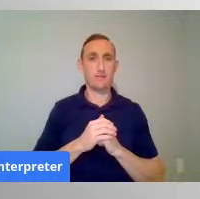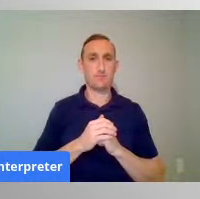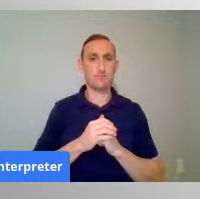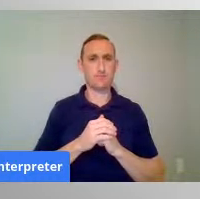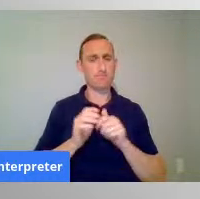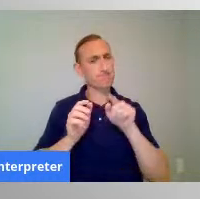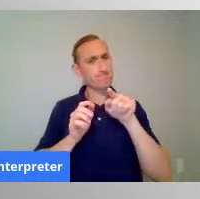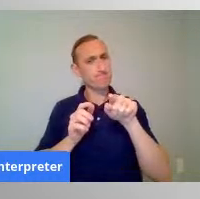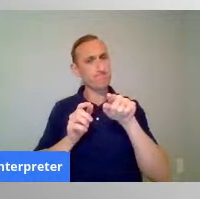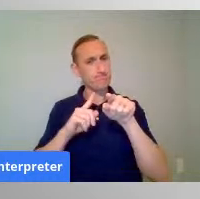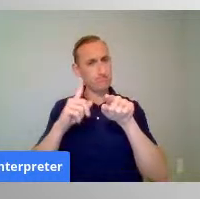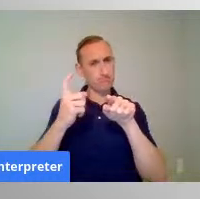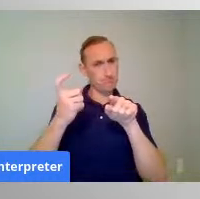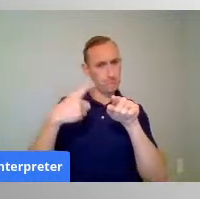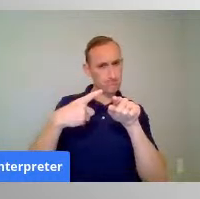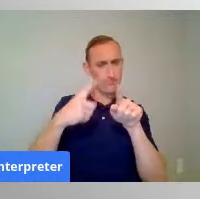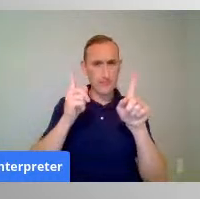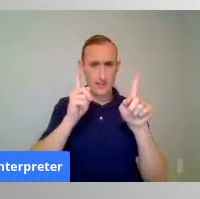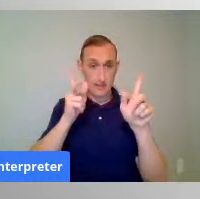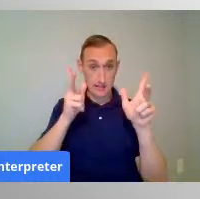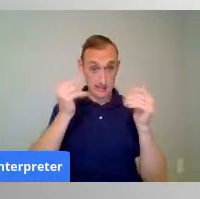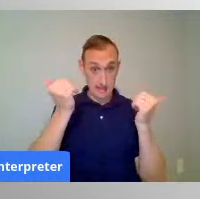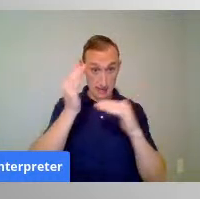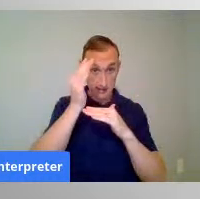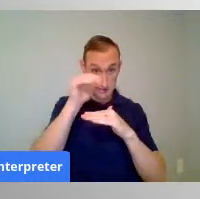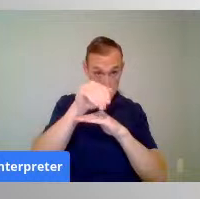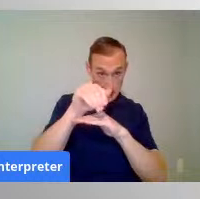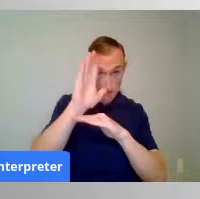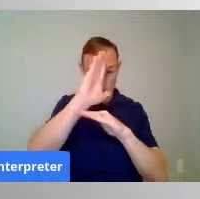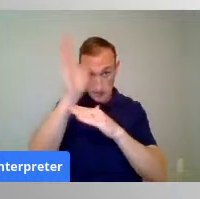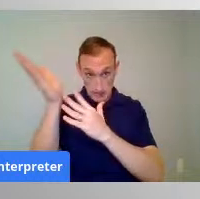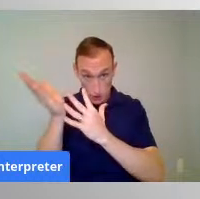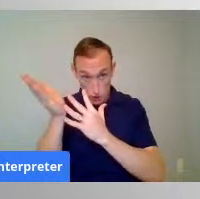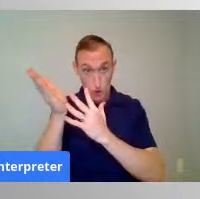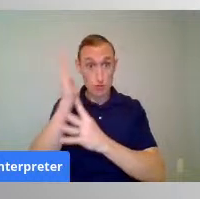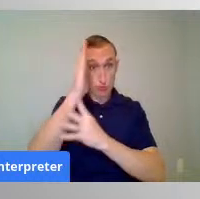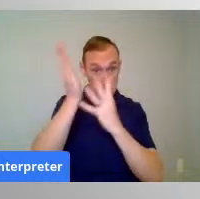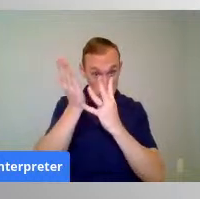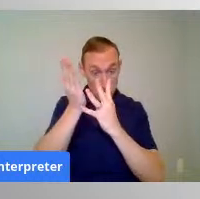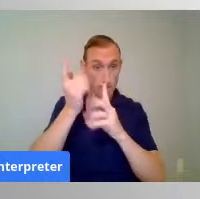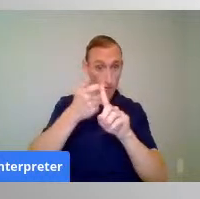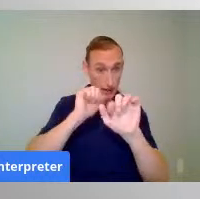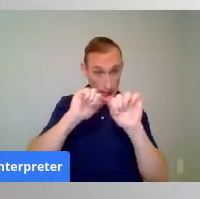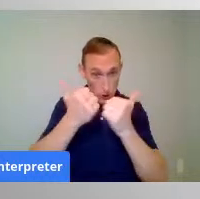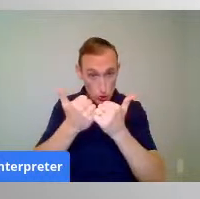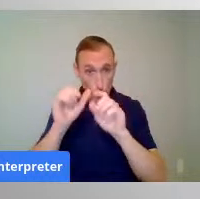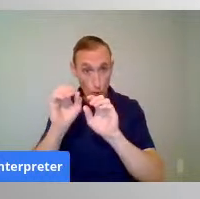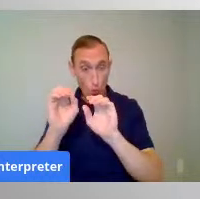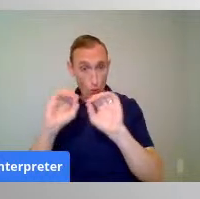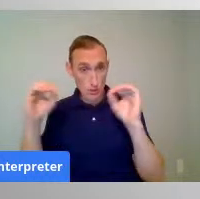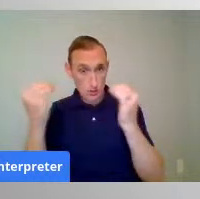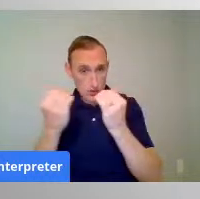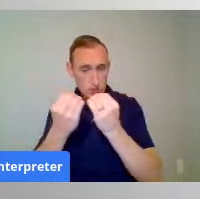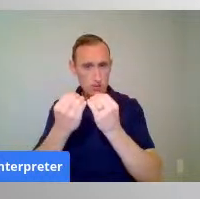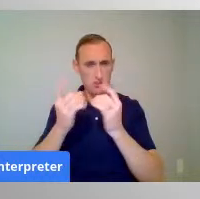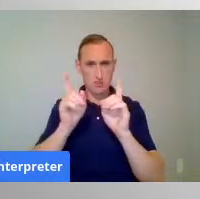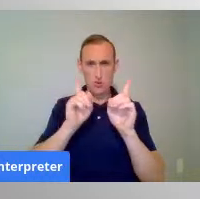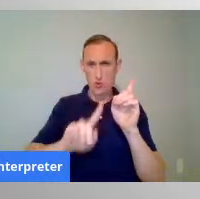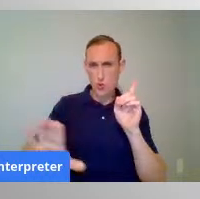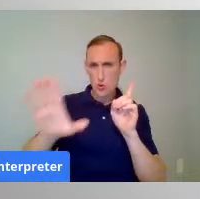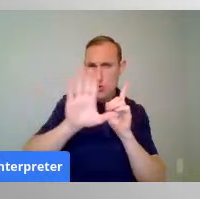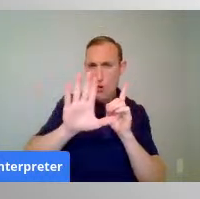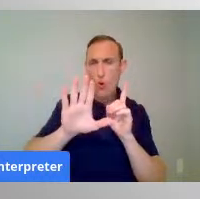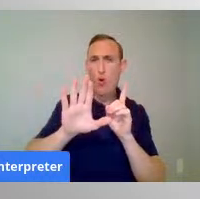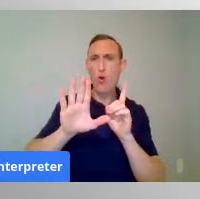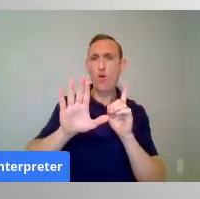in hearing the presentations provided this evening from the various agencies and organizations, what is your perception of the